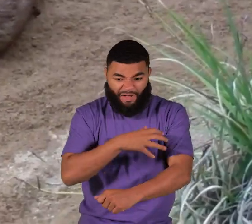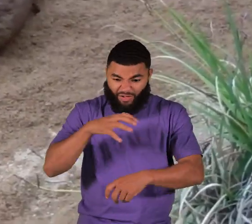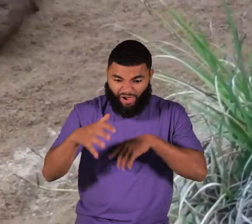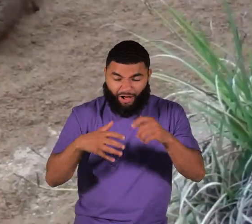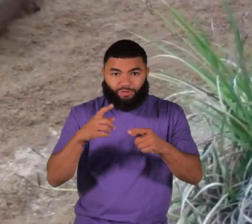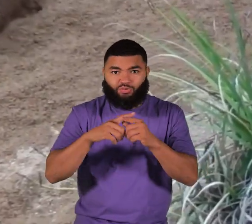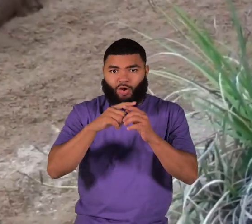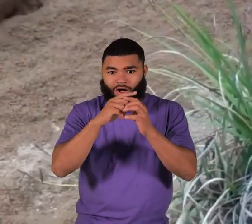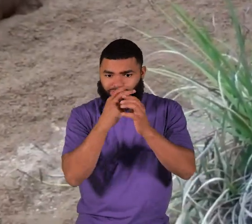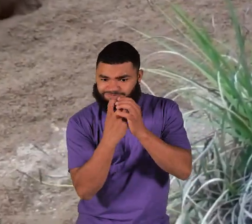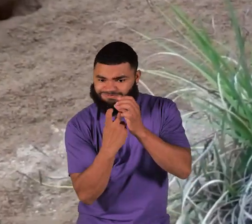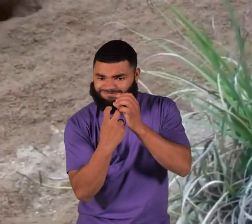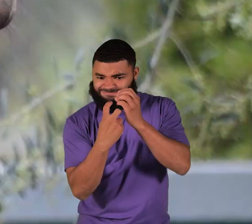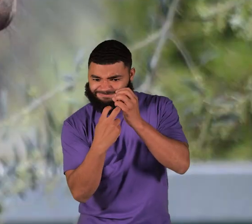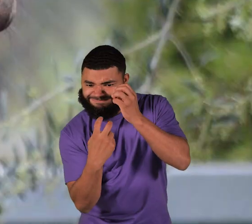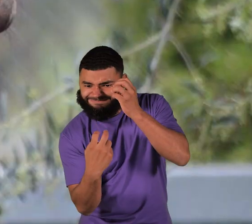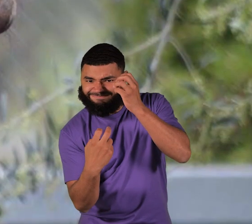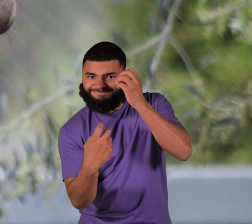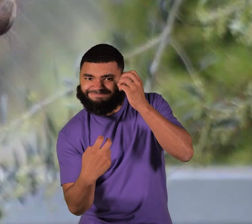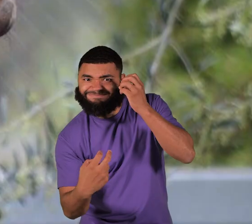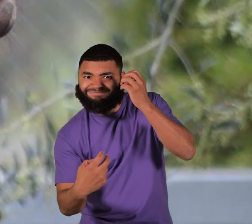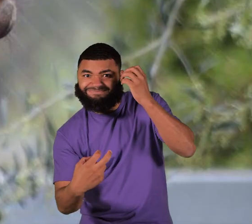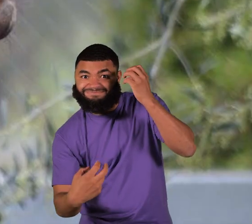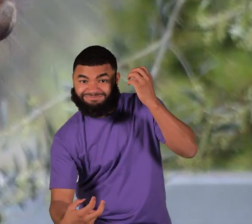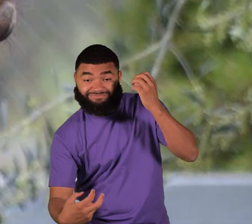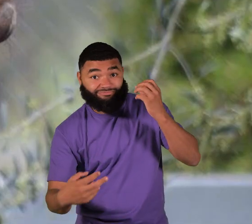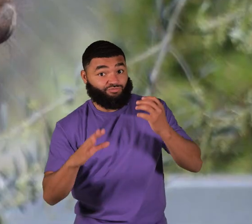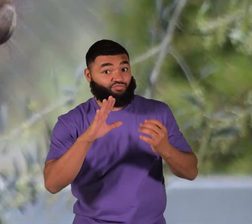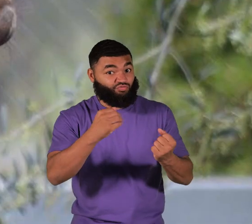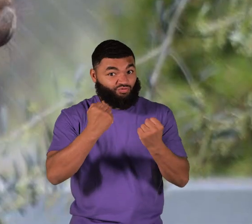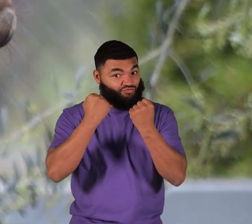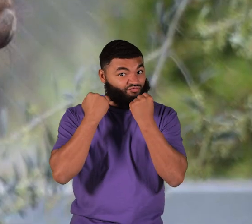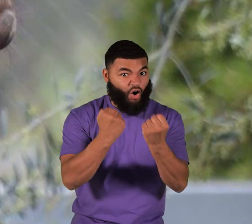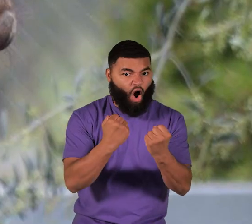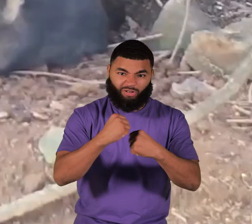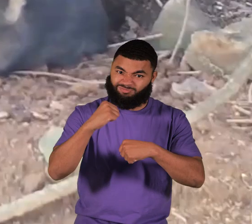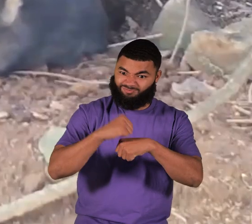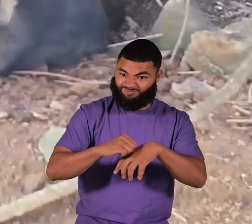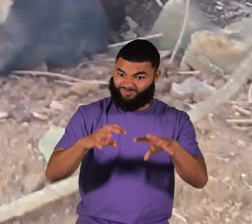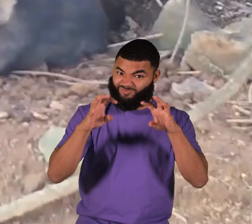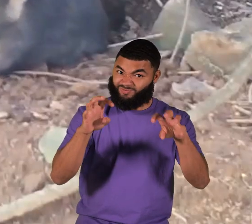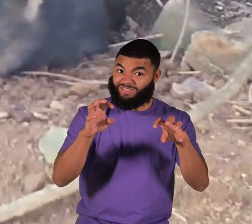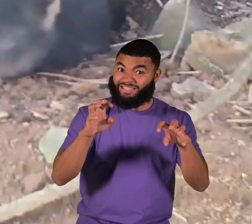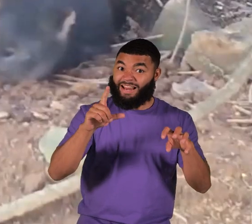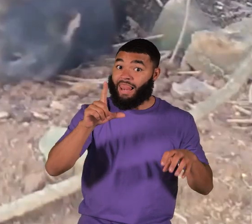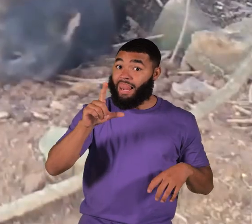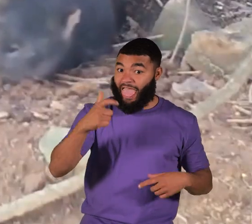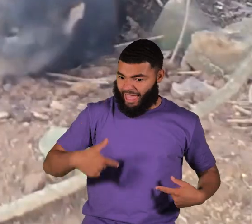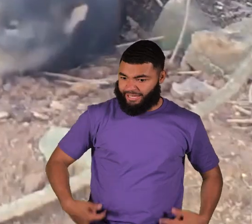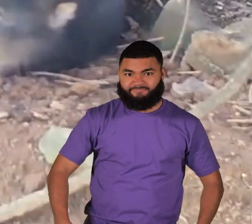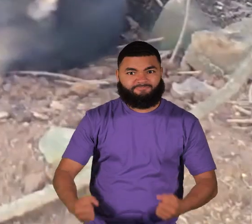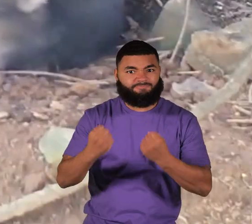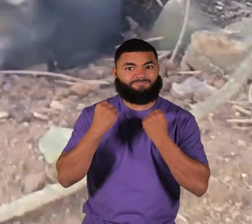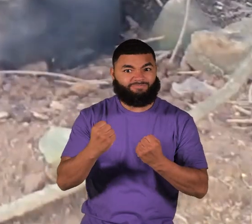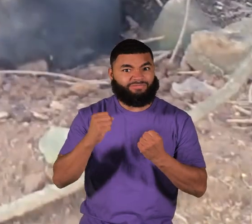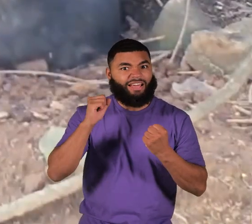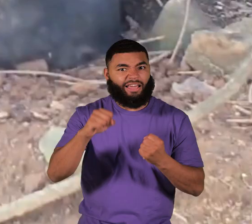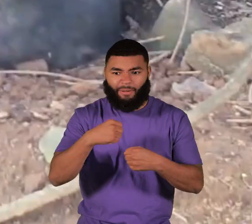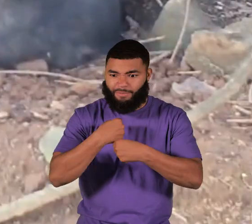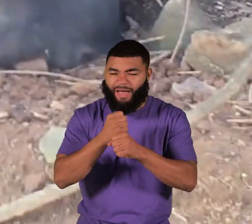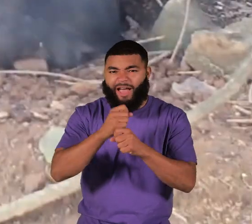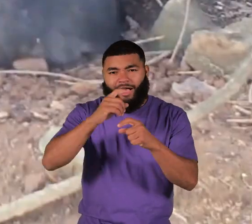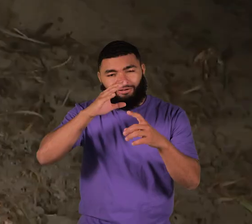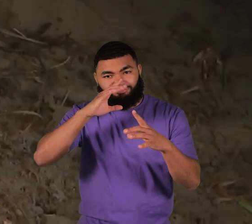to excavate burrows. They have strong sturdy claws and powerful legs that enable them to create elaborate underground